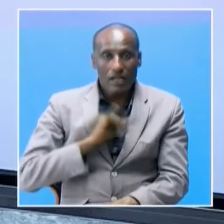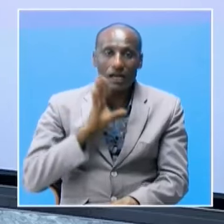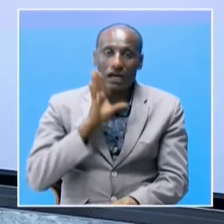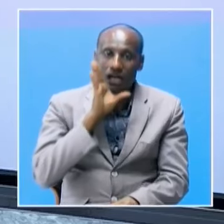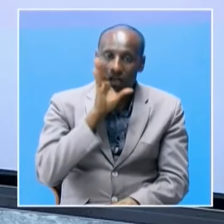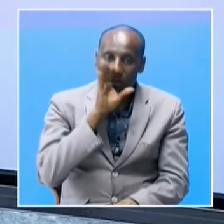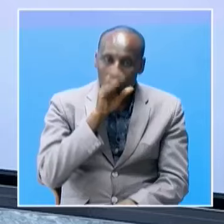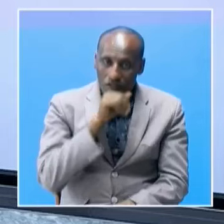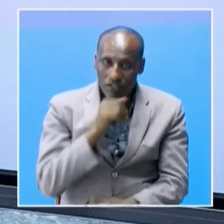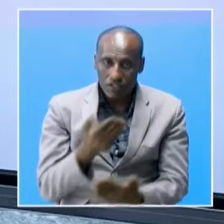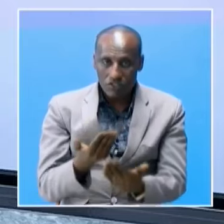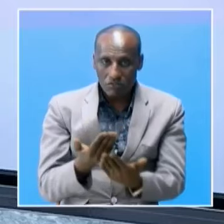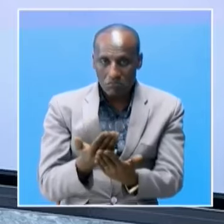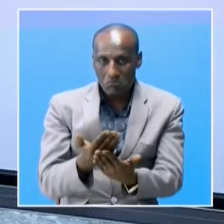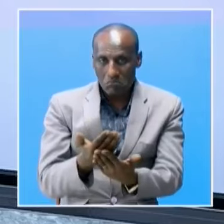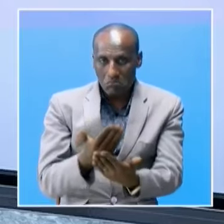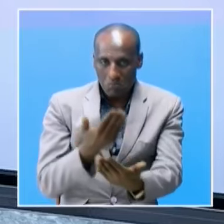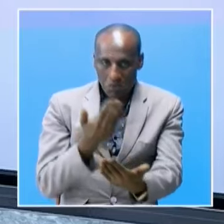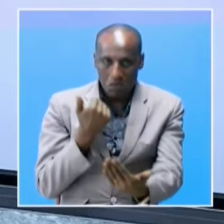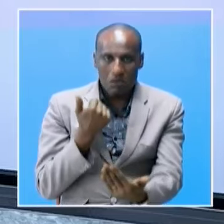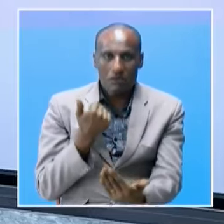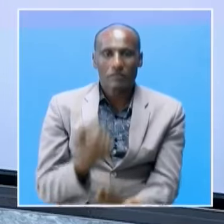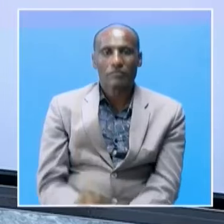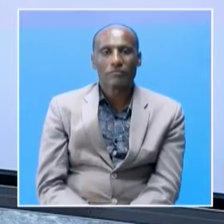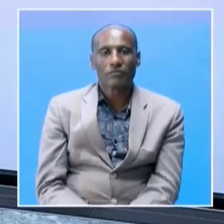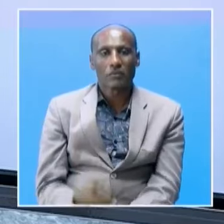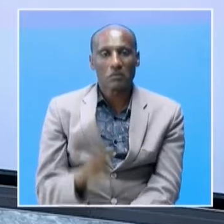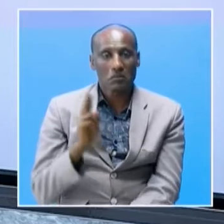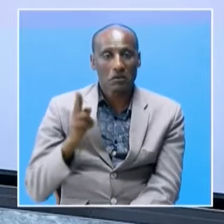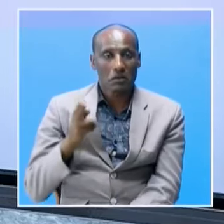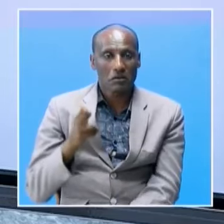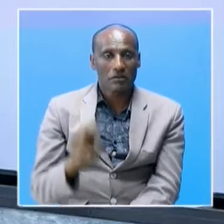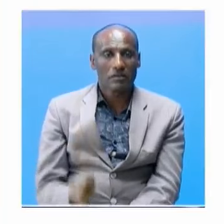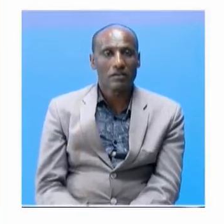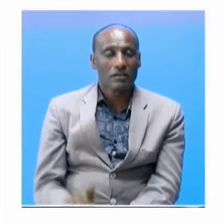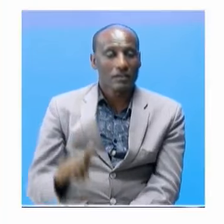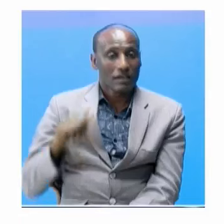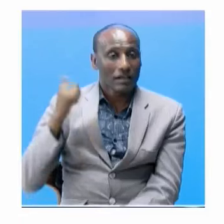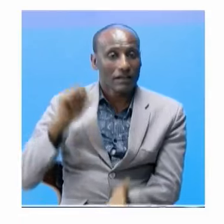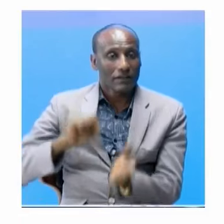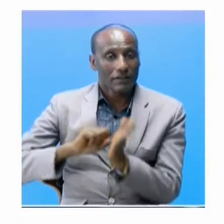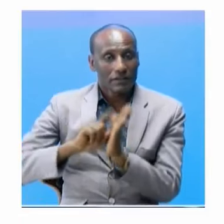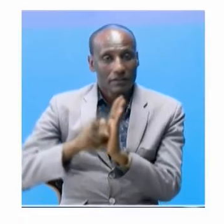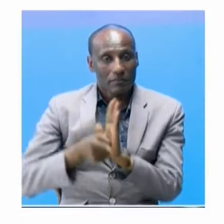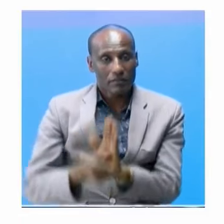the degree of possibility? Let's see. Another one.